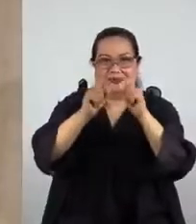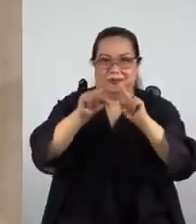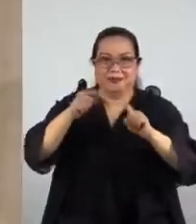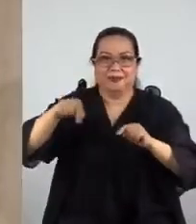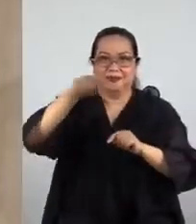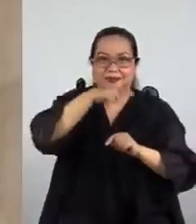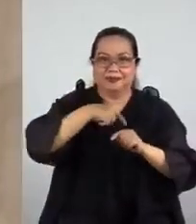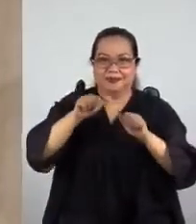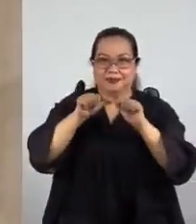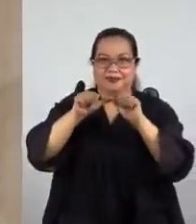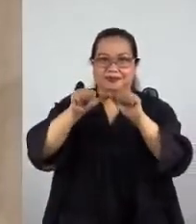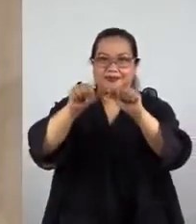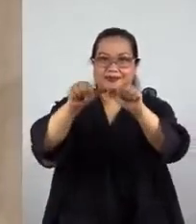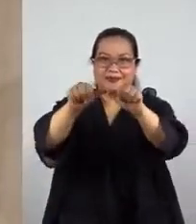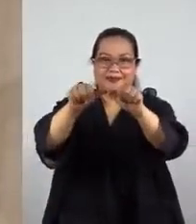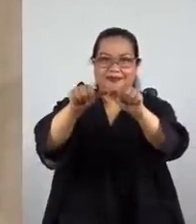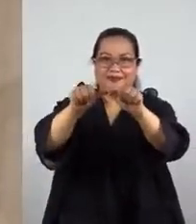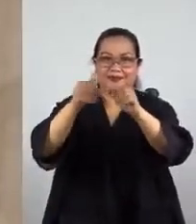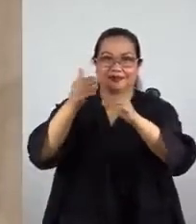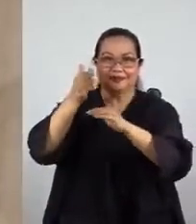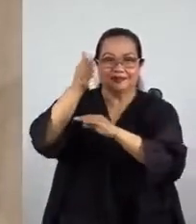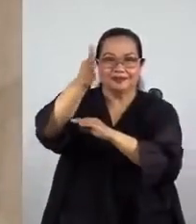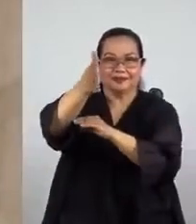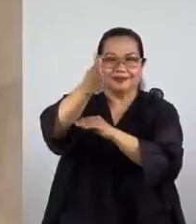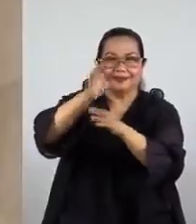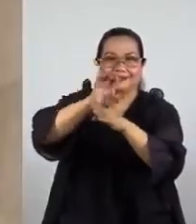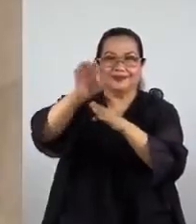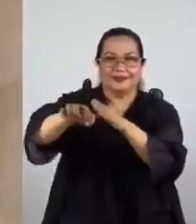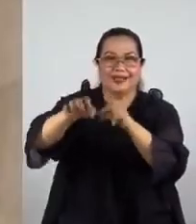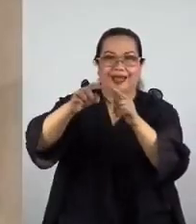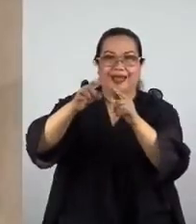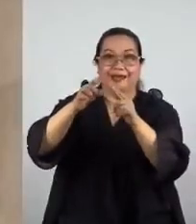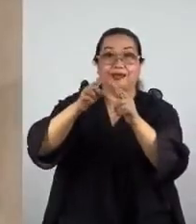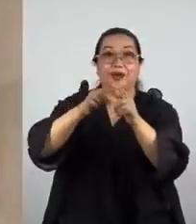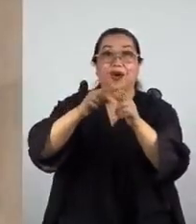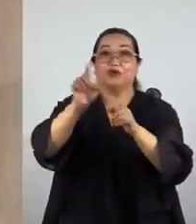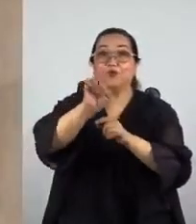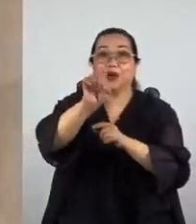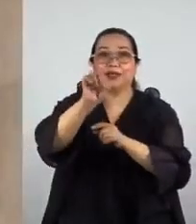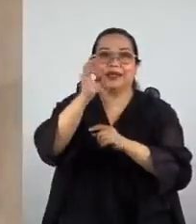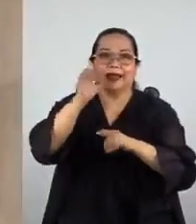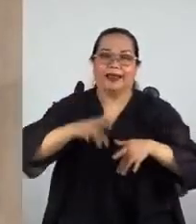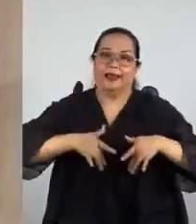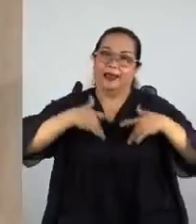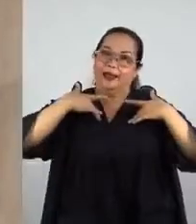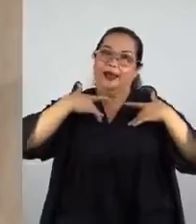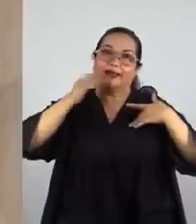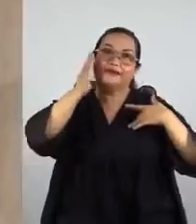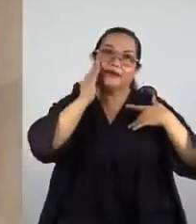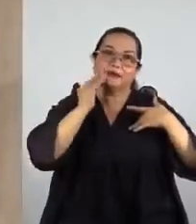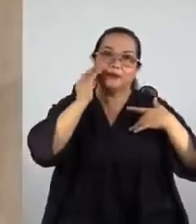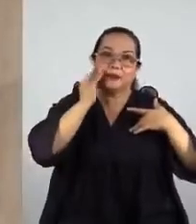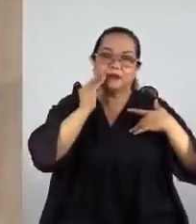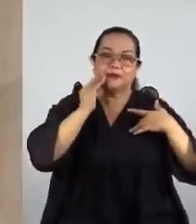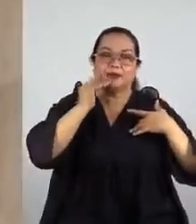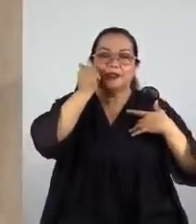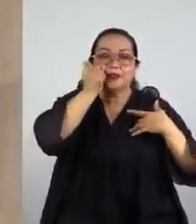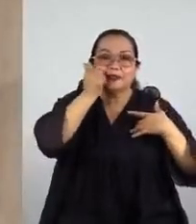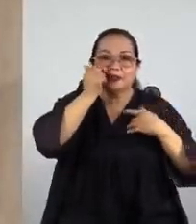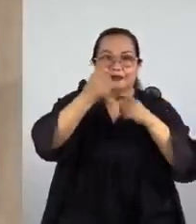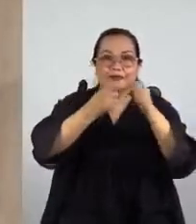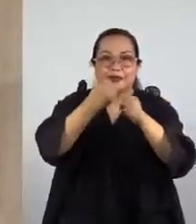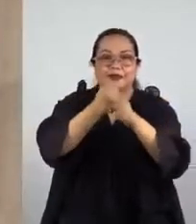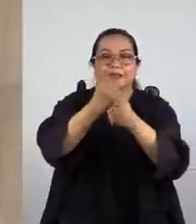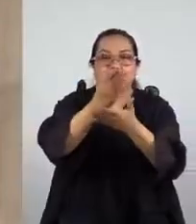moving towards the end of the race. It's just a stopover. Every year is just a